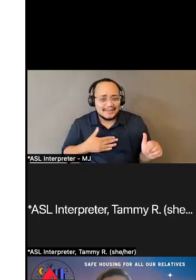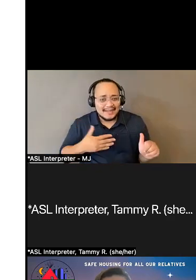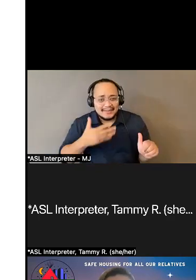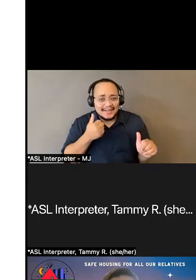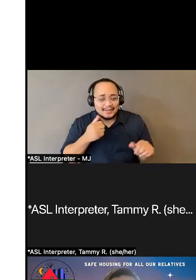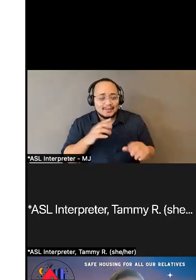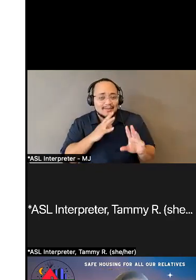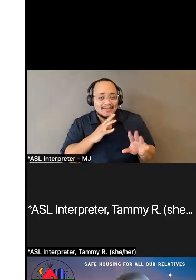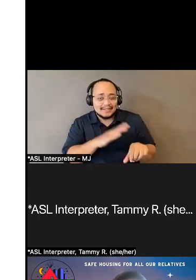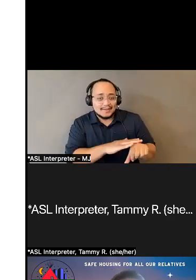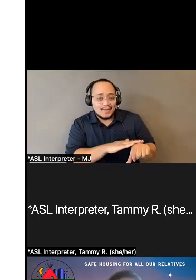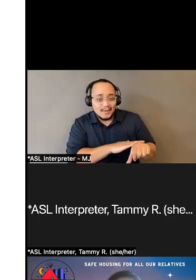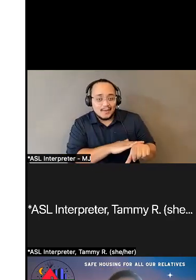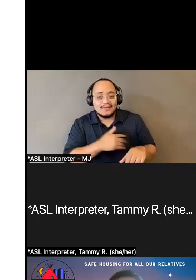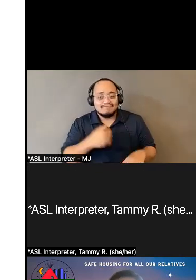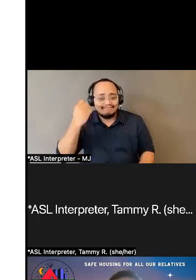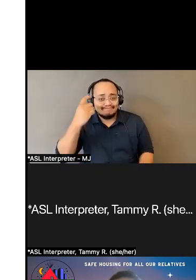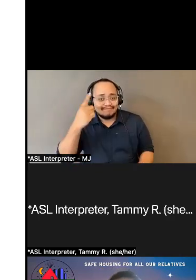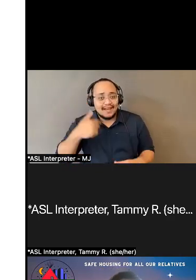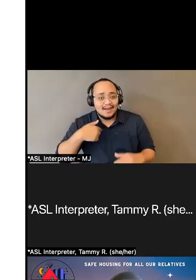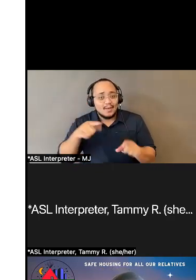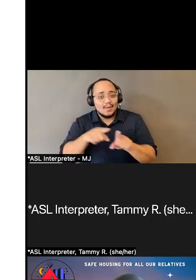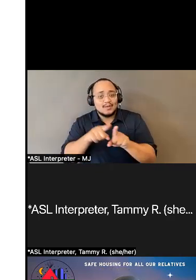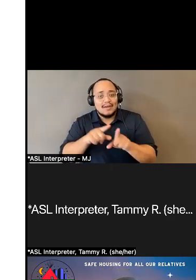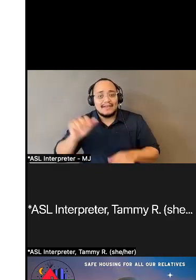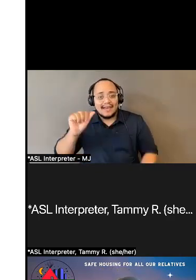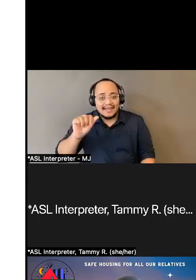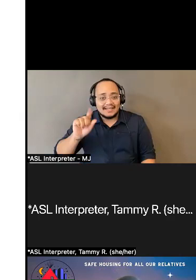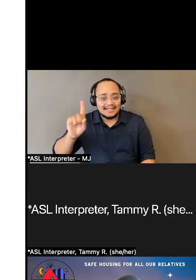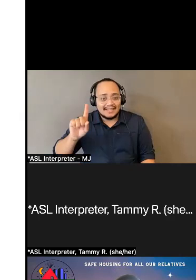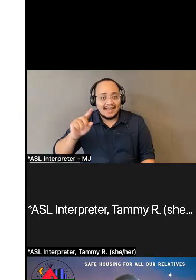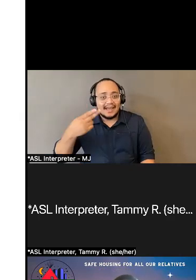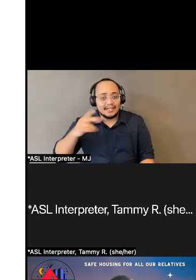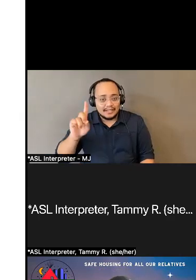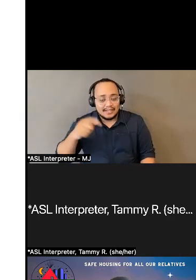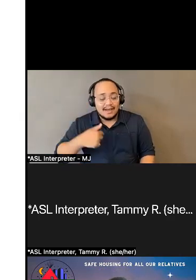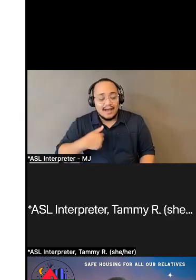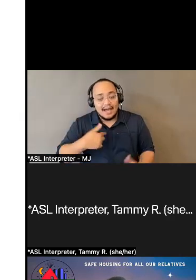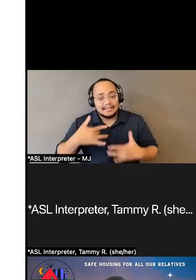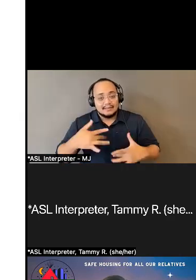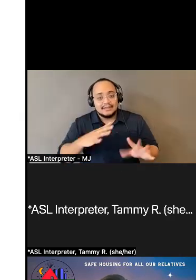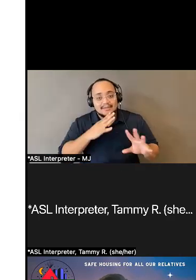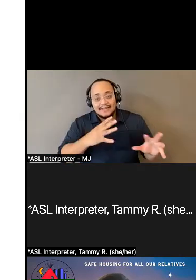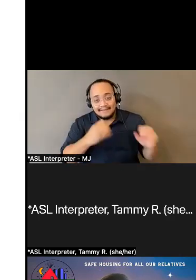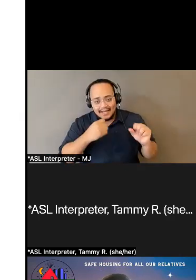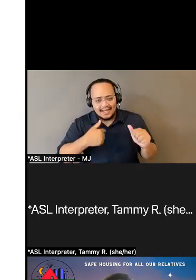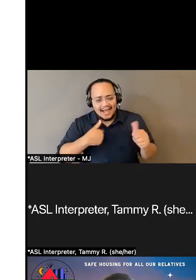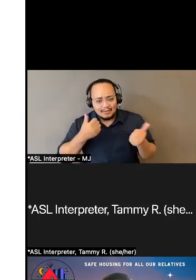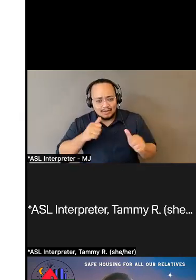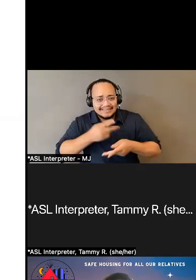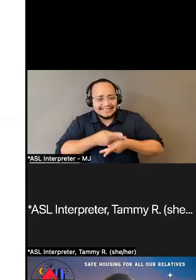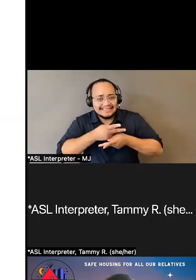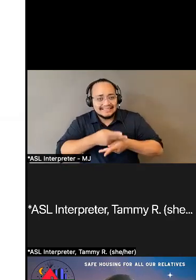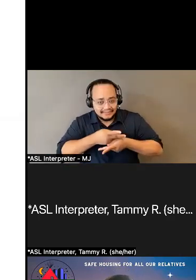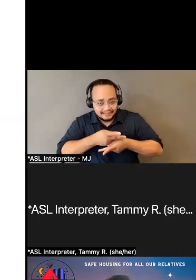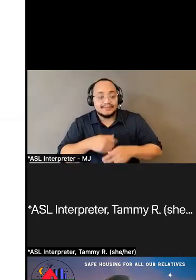could. I also have ADHD and I tend to speak very fast, unfortunately. but I'm trying to be more mindful of that.